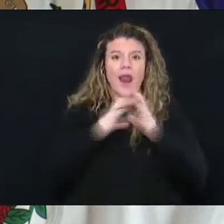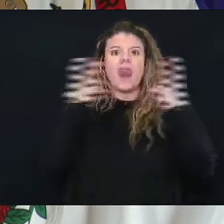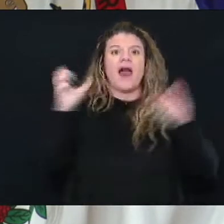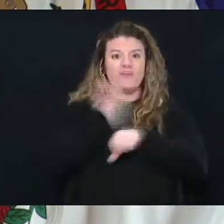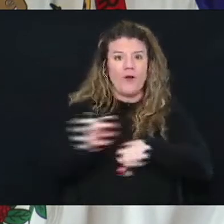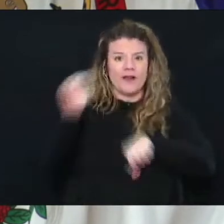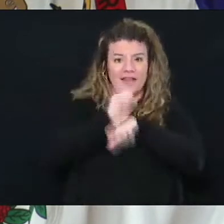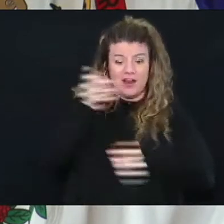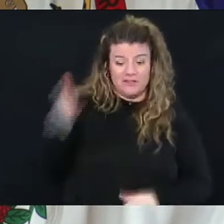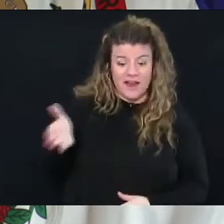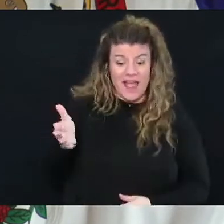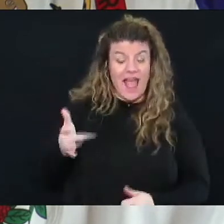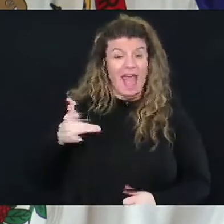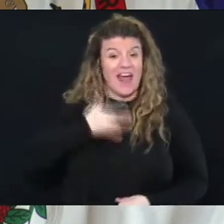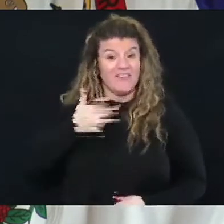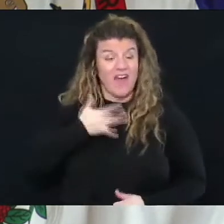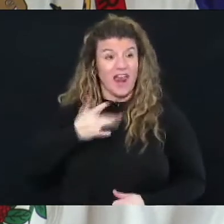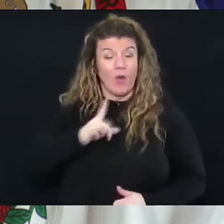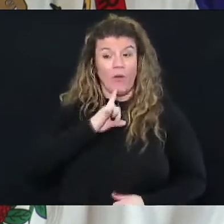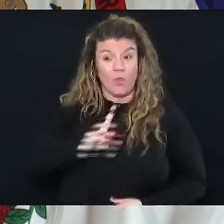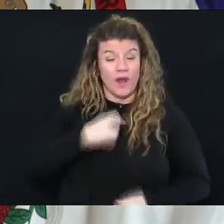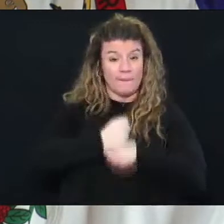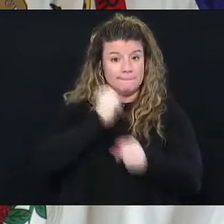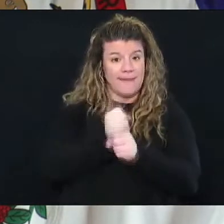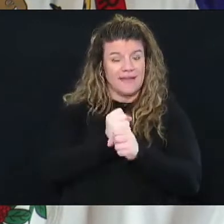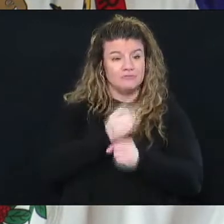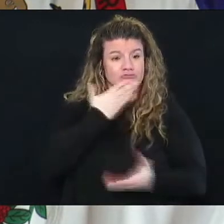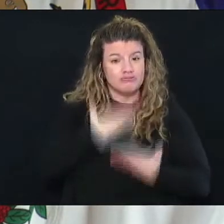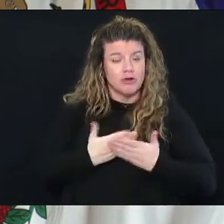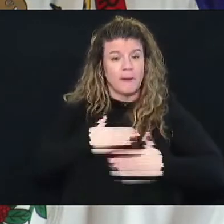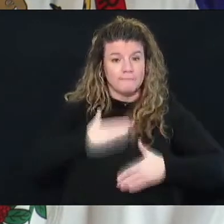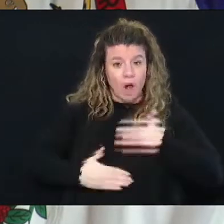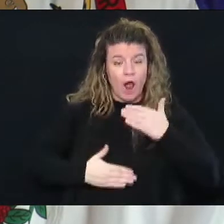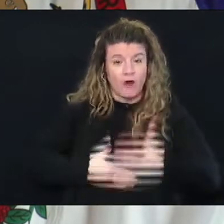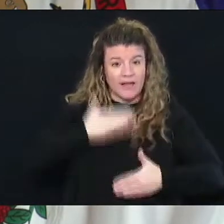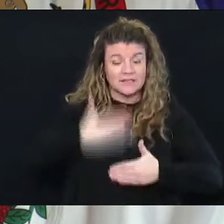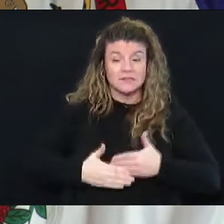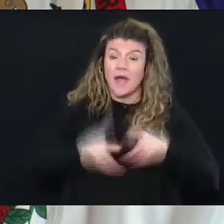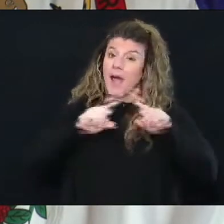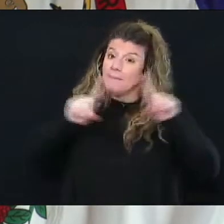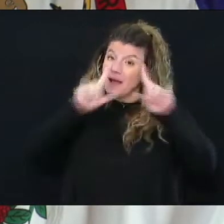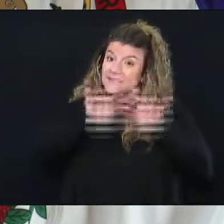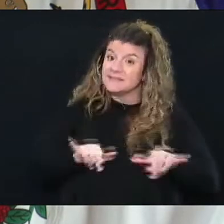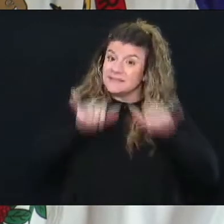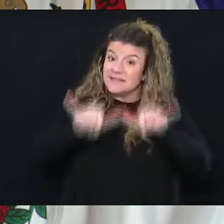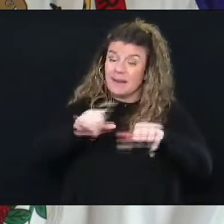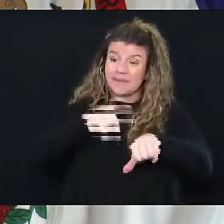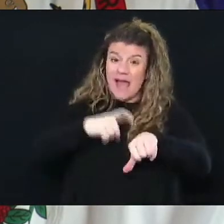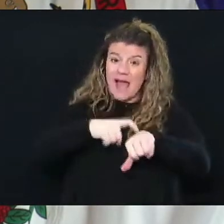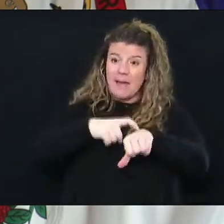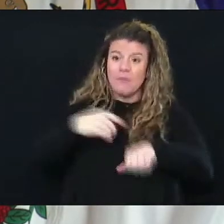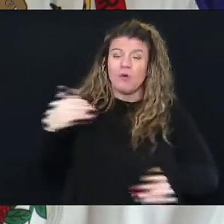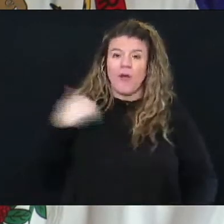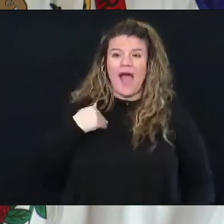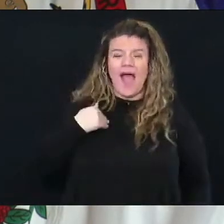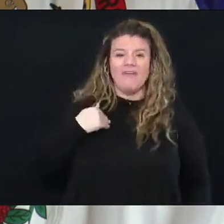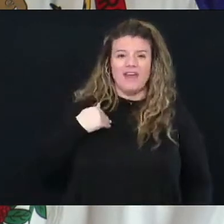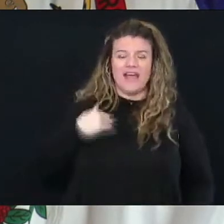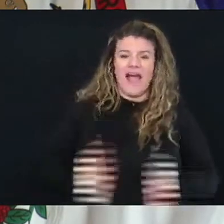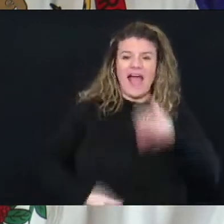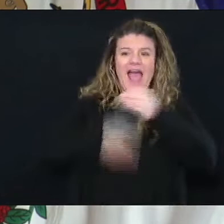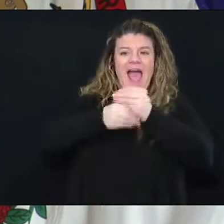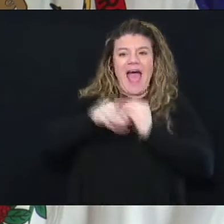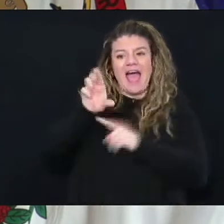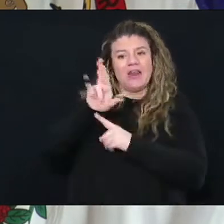there. And I felt like that we really made some headway there. At the same time, we were having a crisis with the fact that